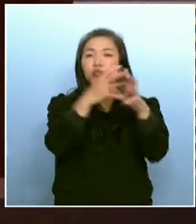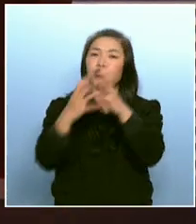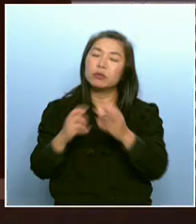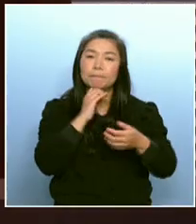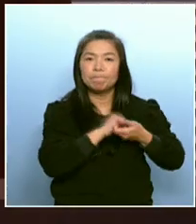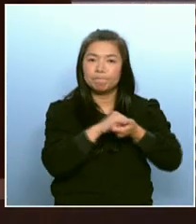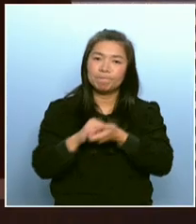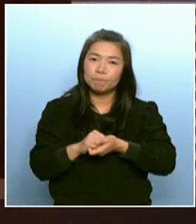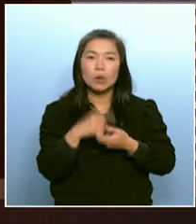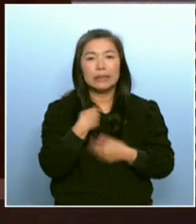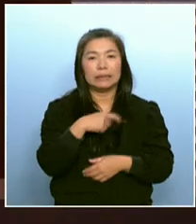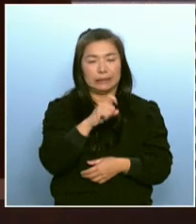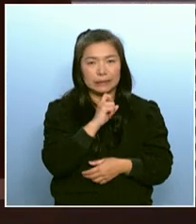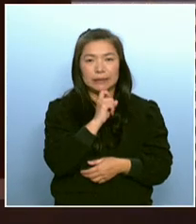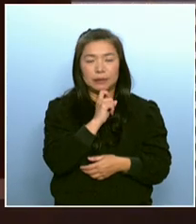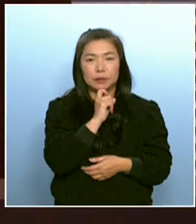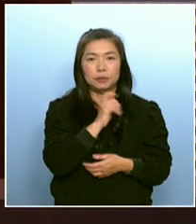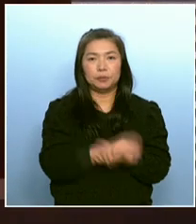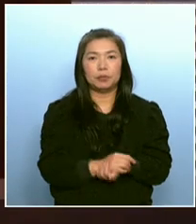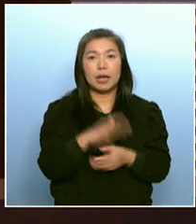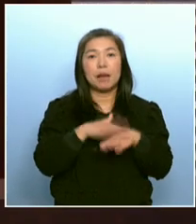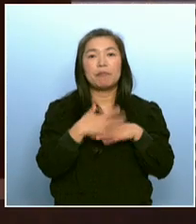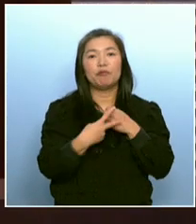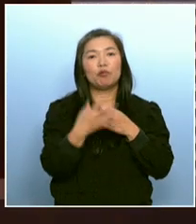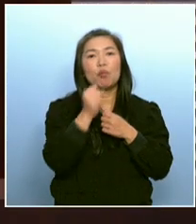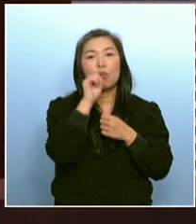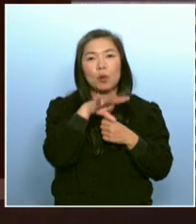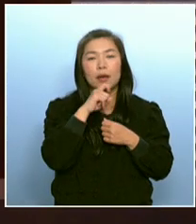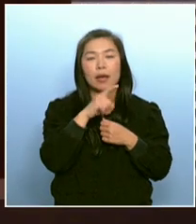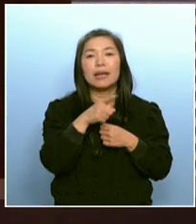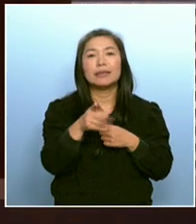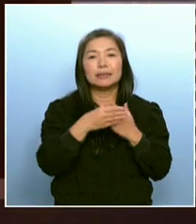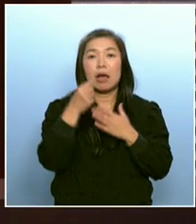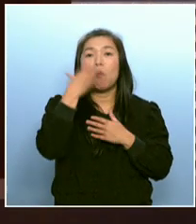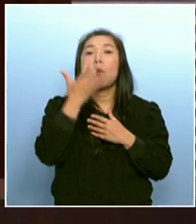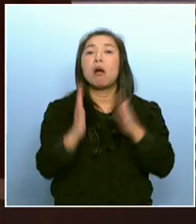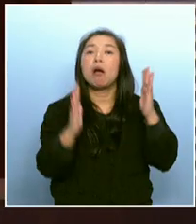On cross-departmental collaboration between SWD and other departments,